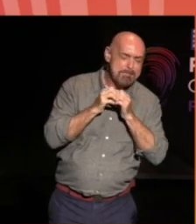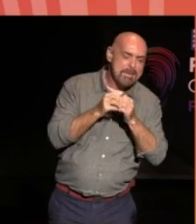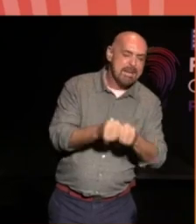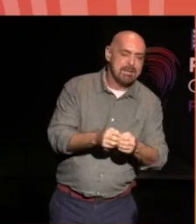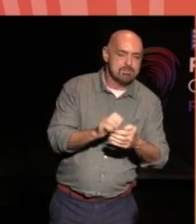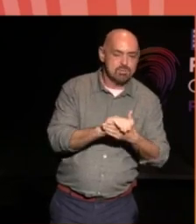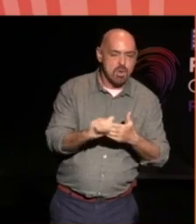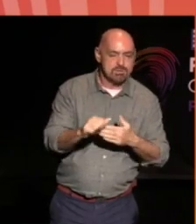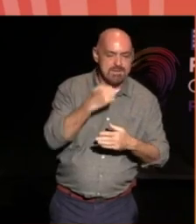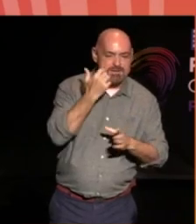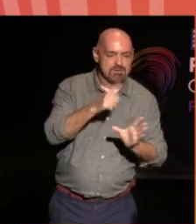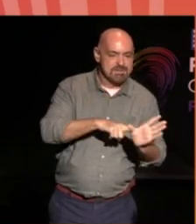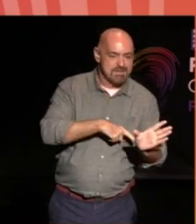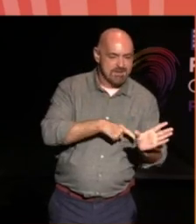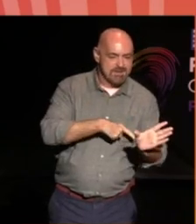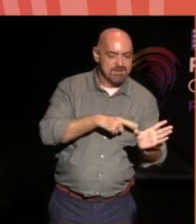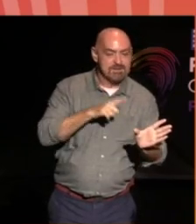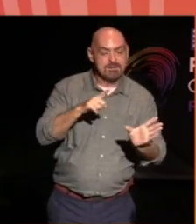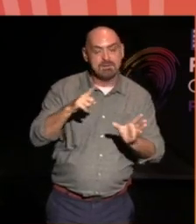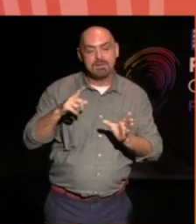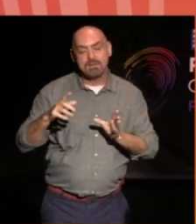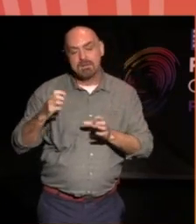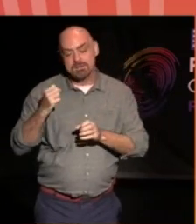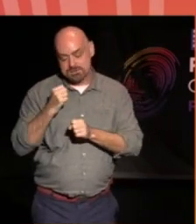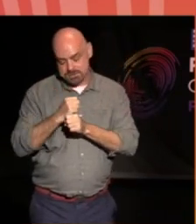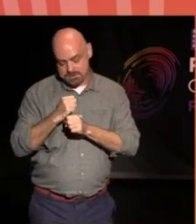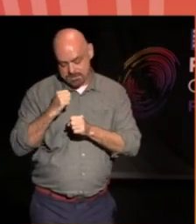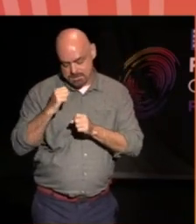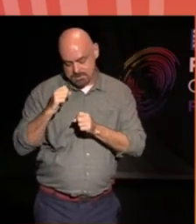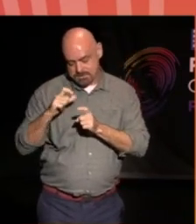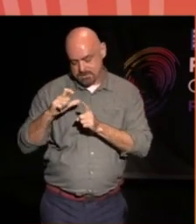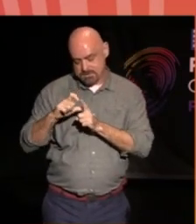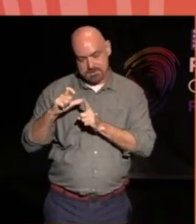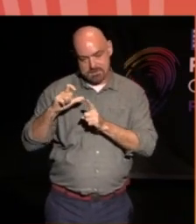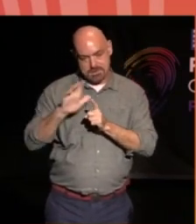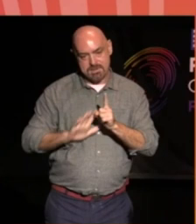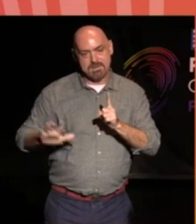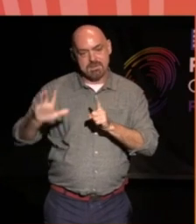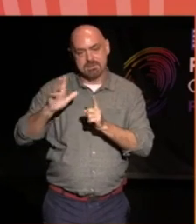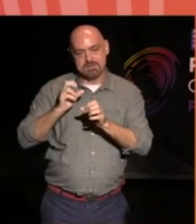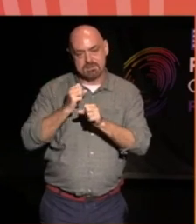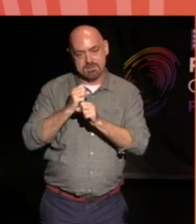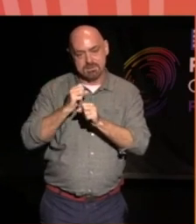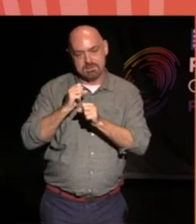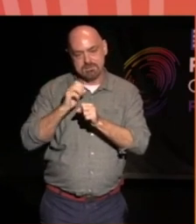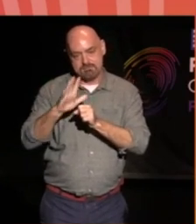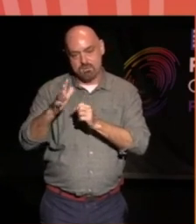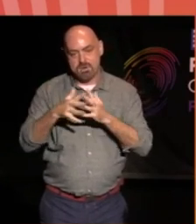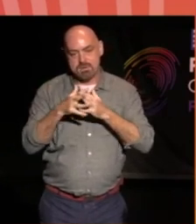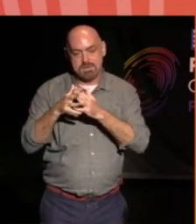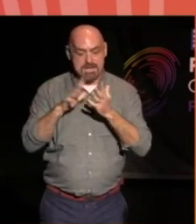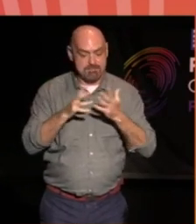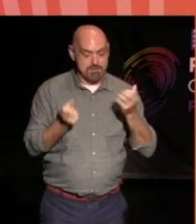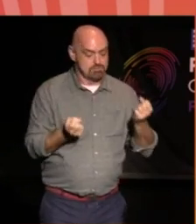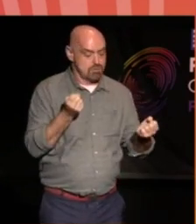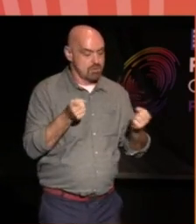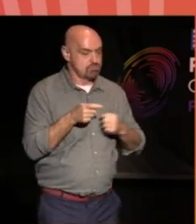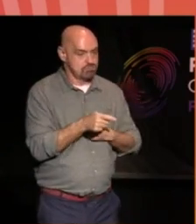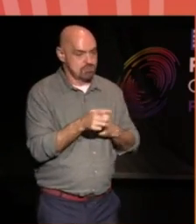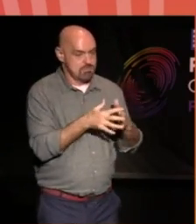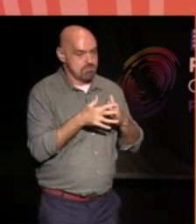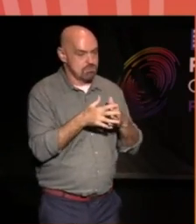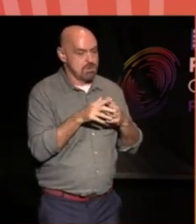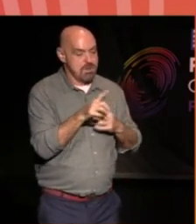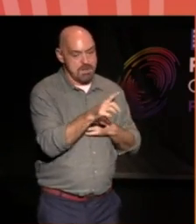year. But gross national product, if we judge the United States by that, that gross